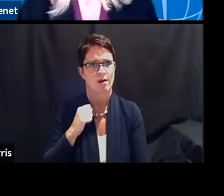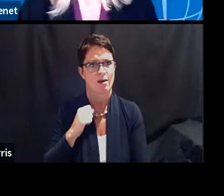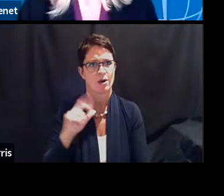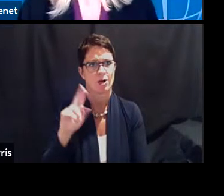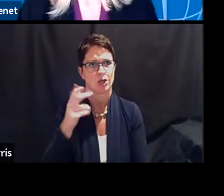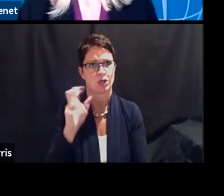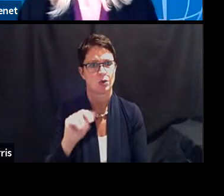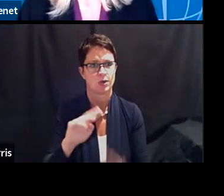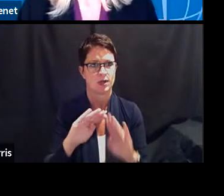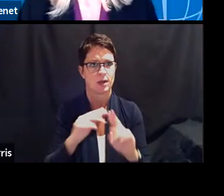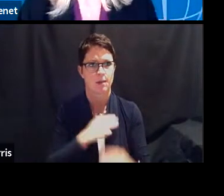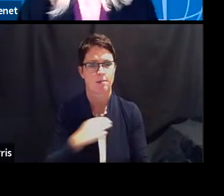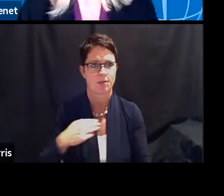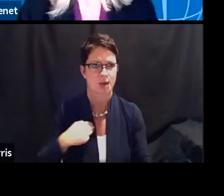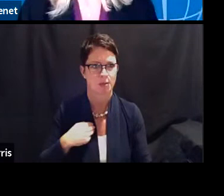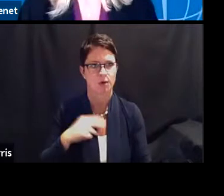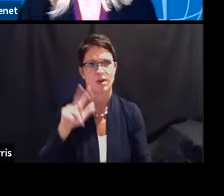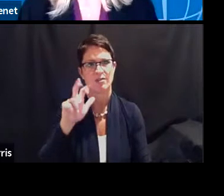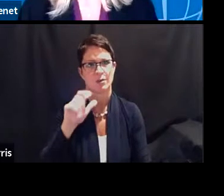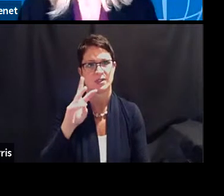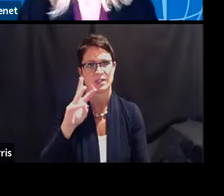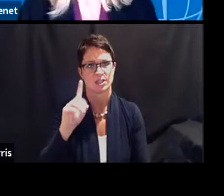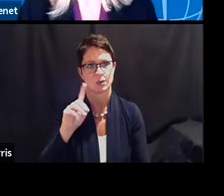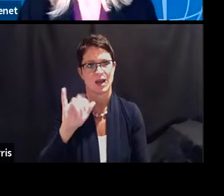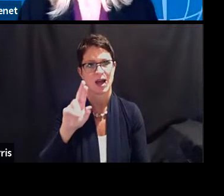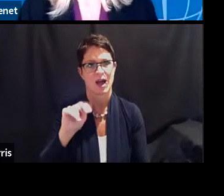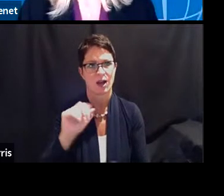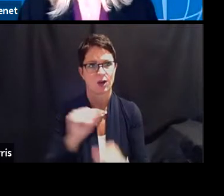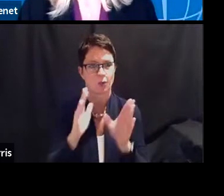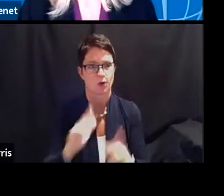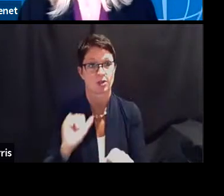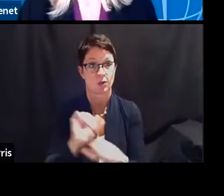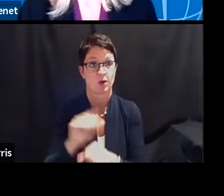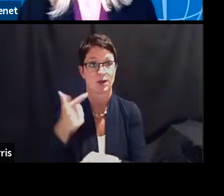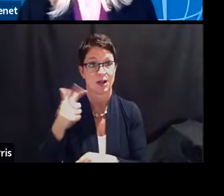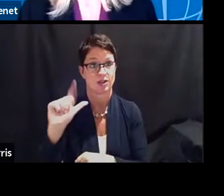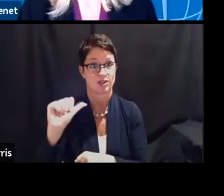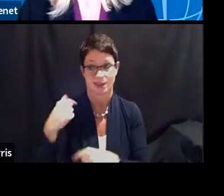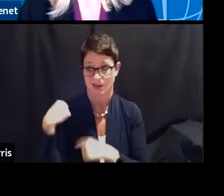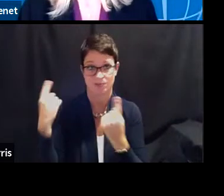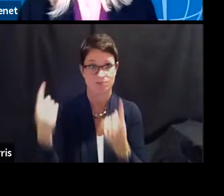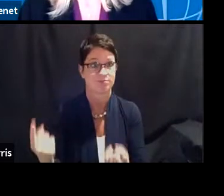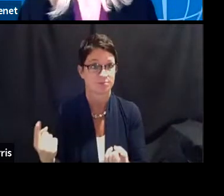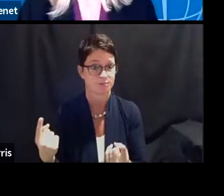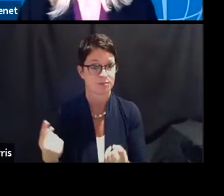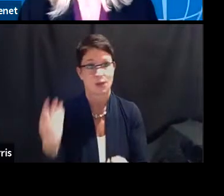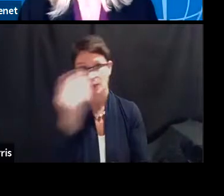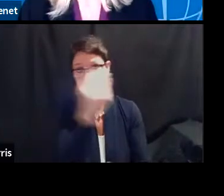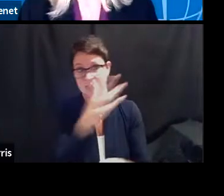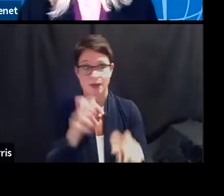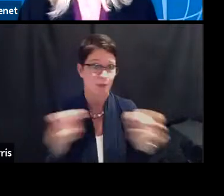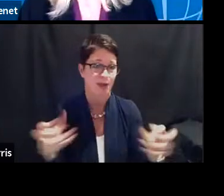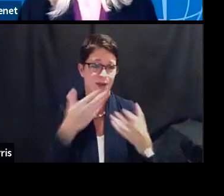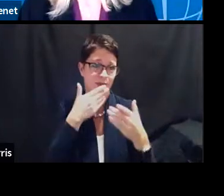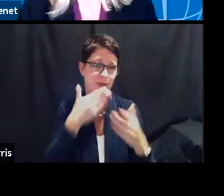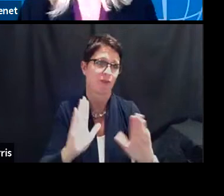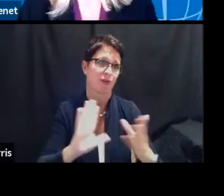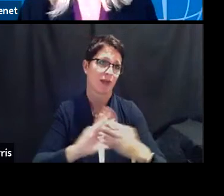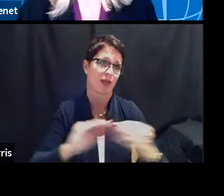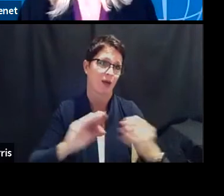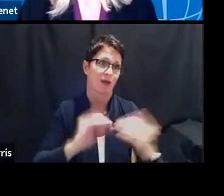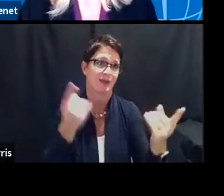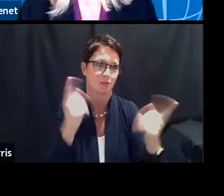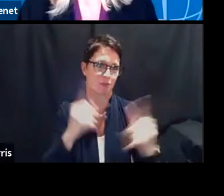union member of Ironworkers Local 361, and I've worked at LaGuardia Airport. I'd like to say to the panel, first of all, thank you for allowing this to